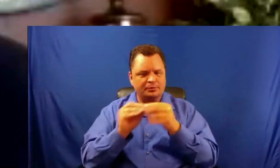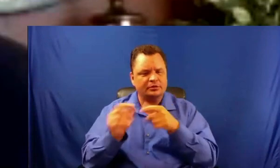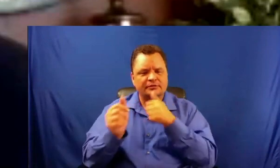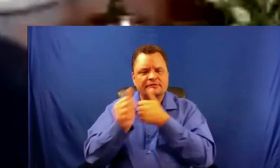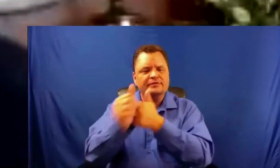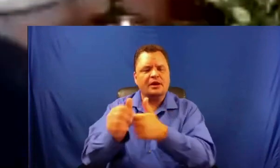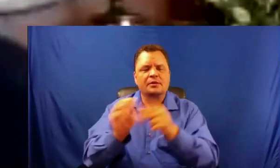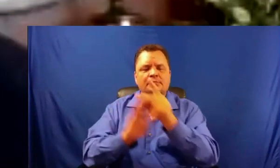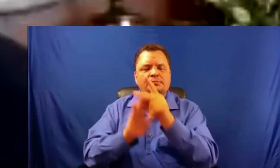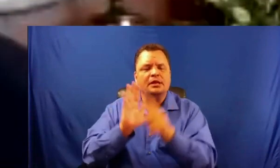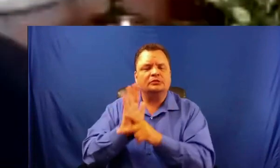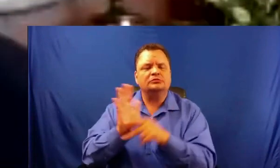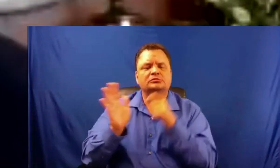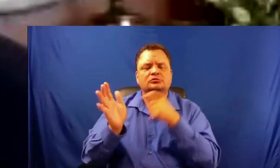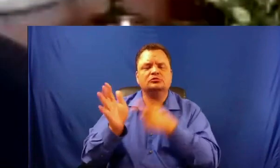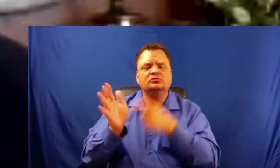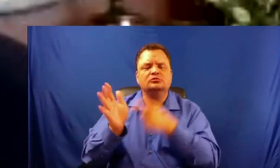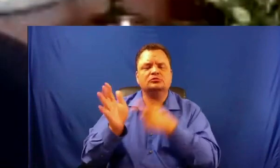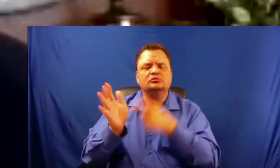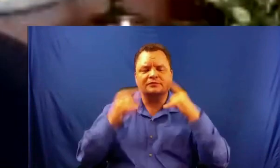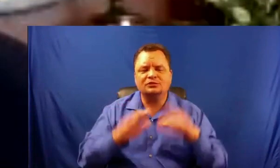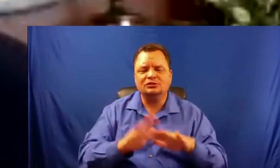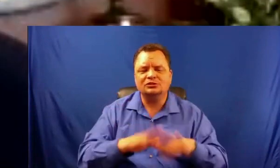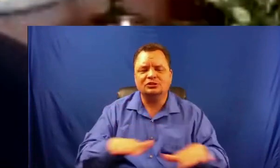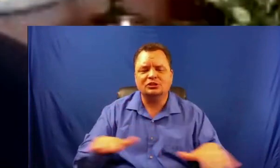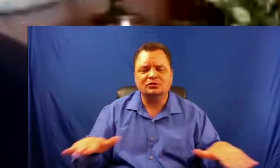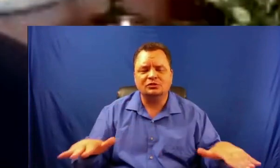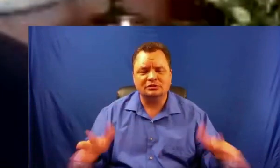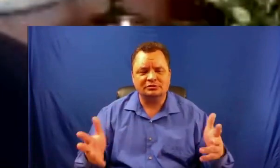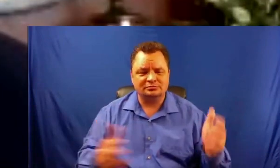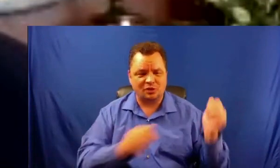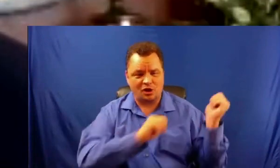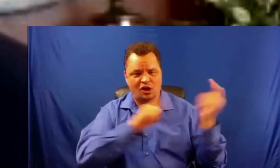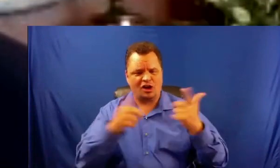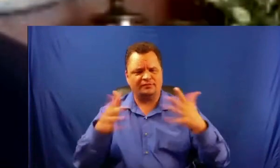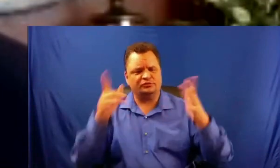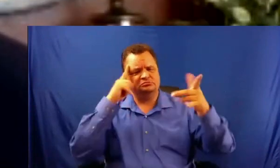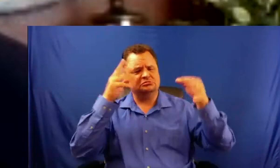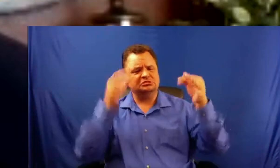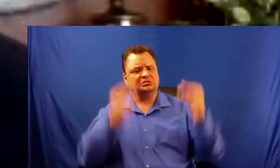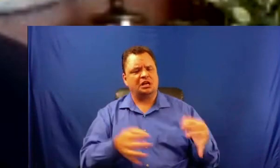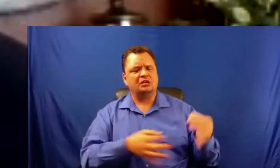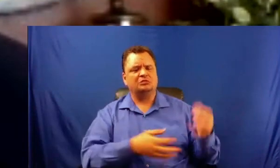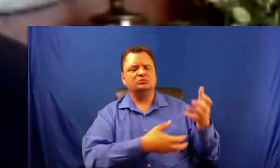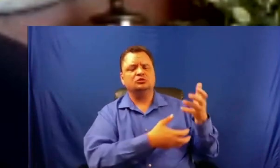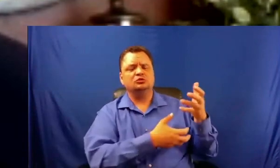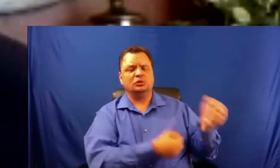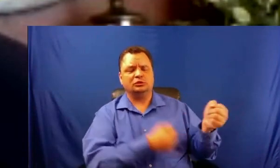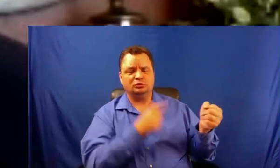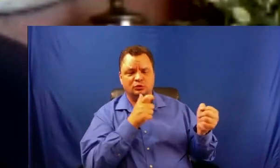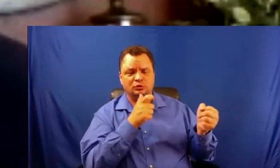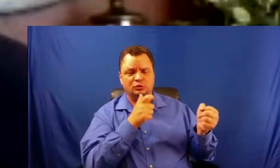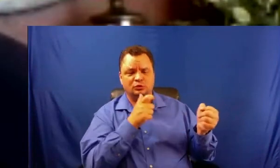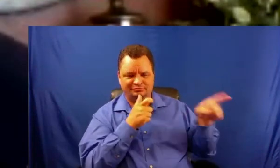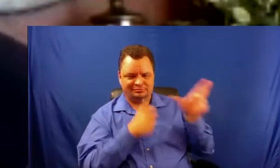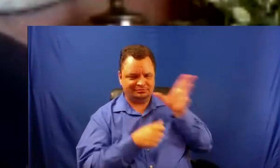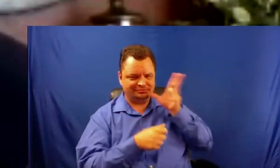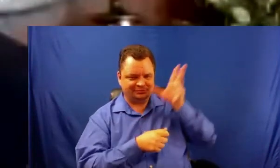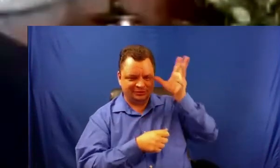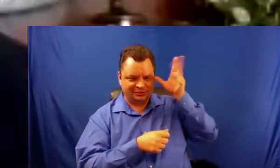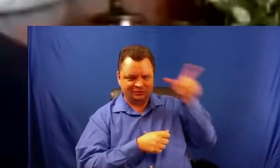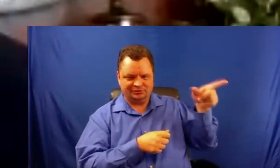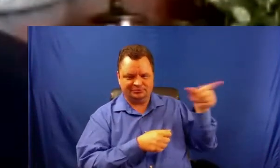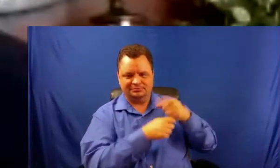all children in a one-size-fits-all approach. We trust parents to be the best judge of what is most effective for keeping their children safe and